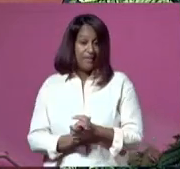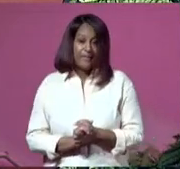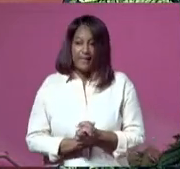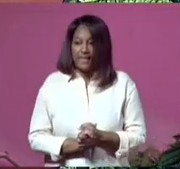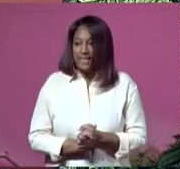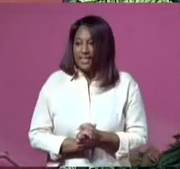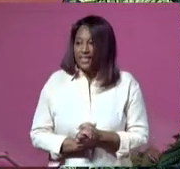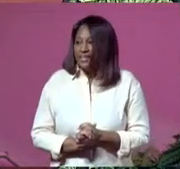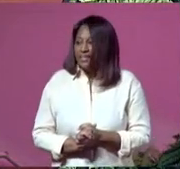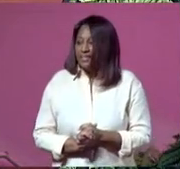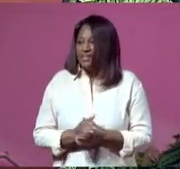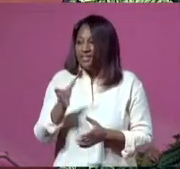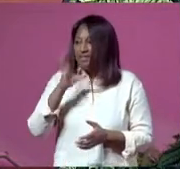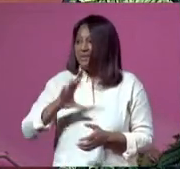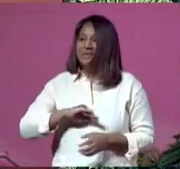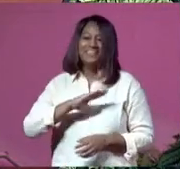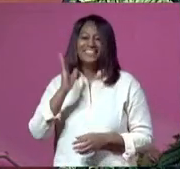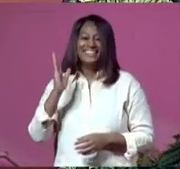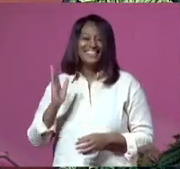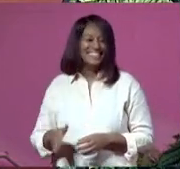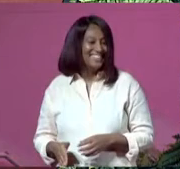that she never got the water.